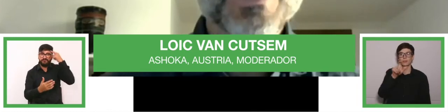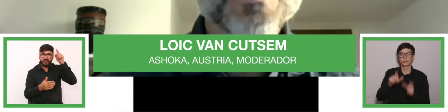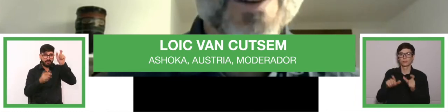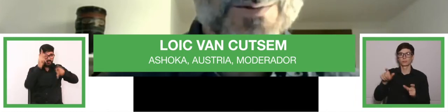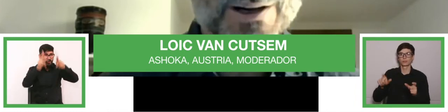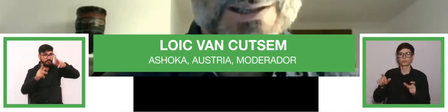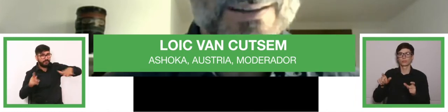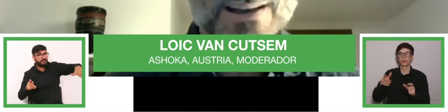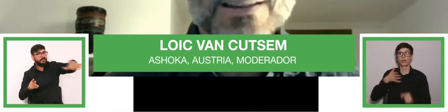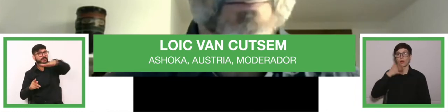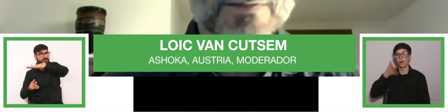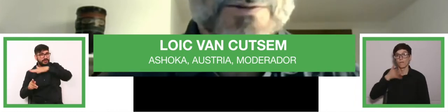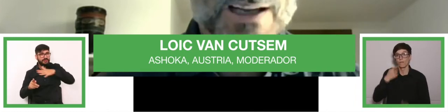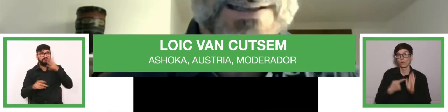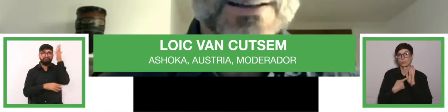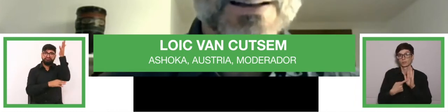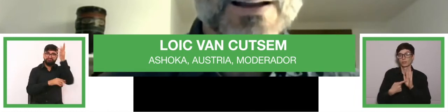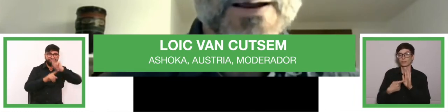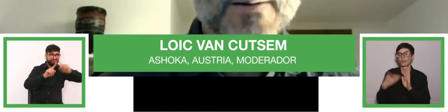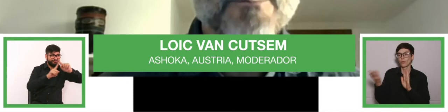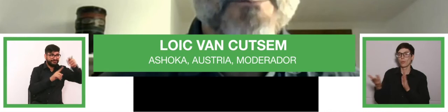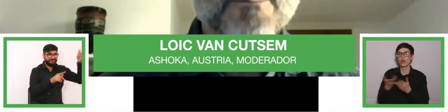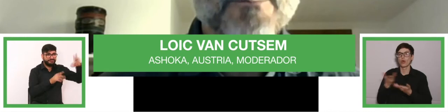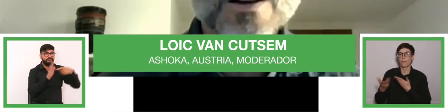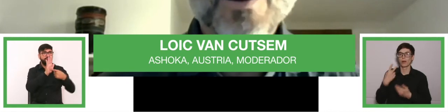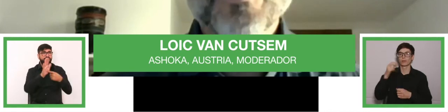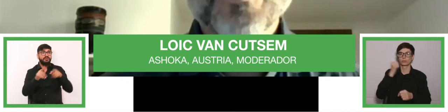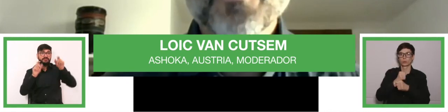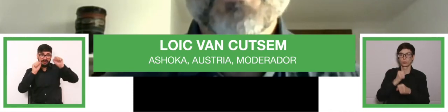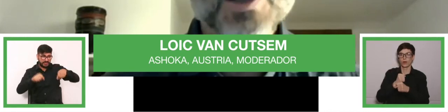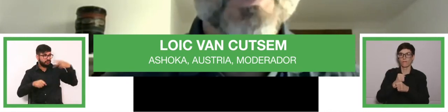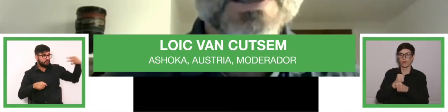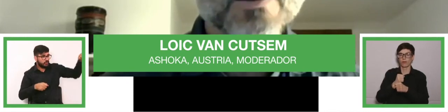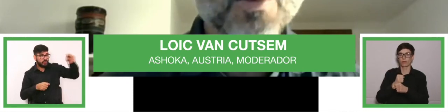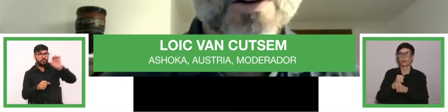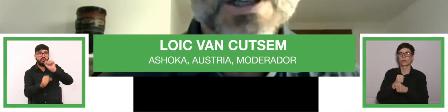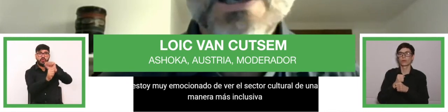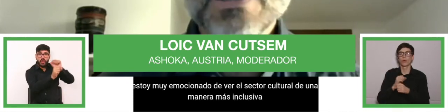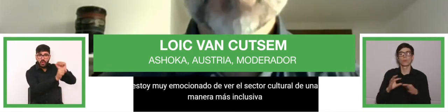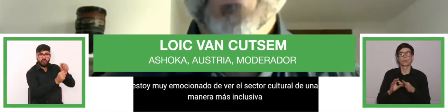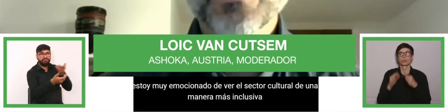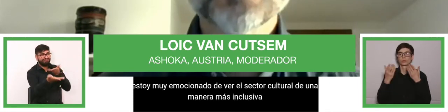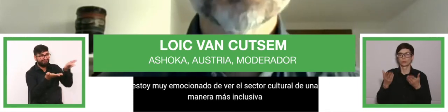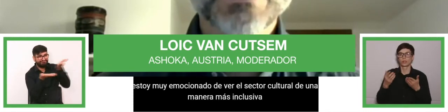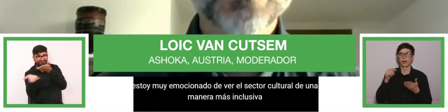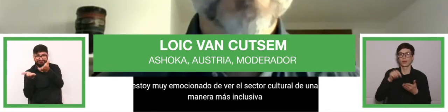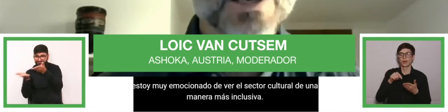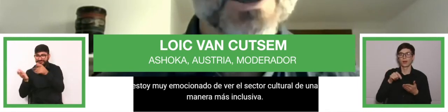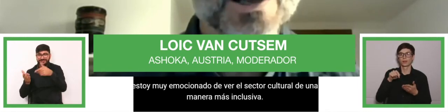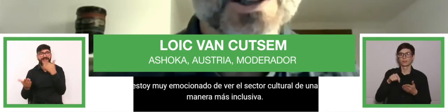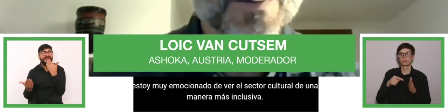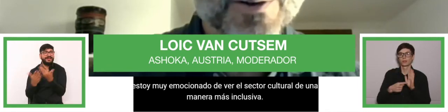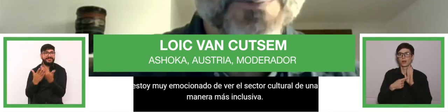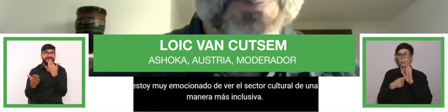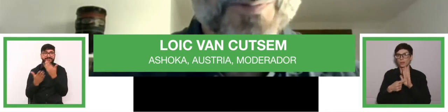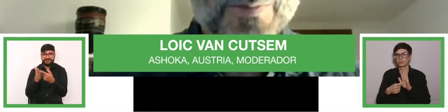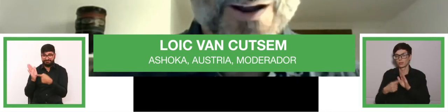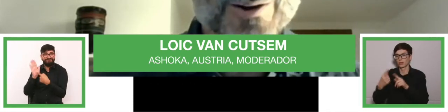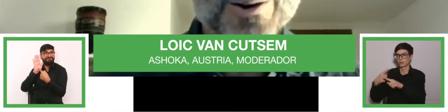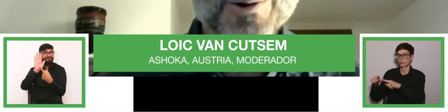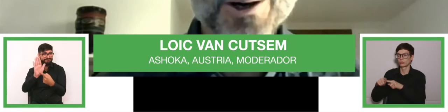passion. Thank you very much. I think it's a great panel of modules and approaches, and congratulations